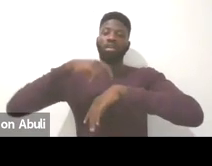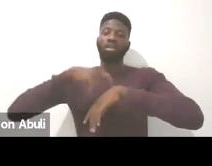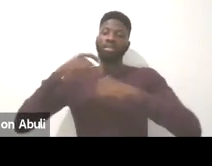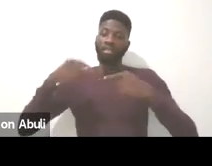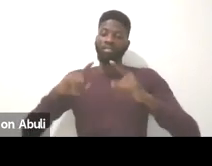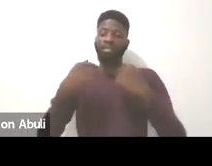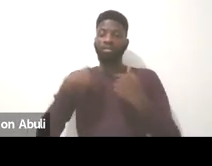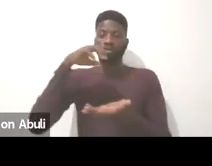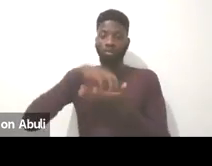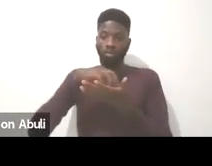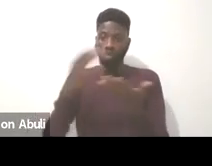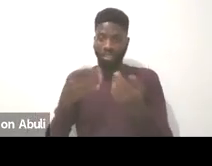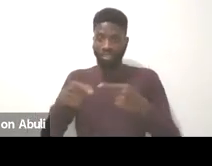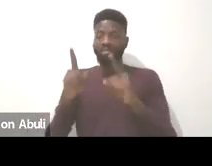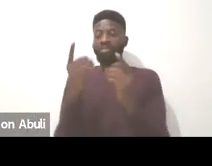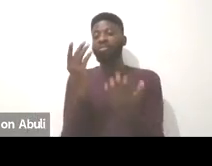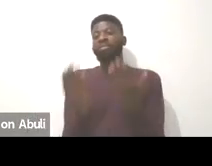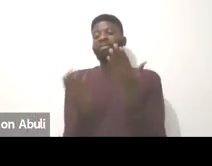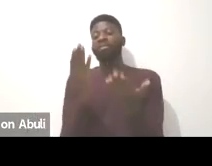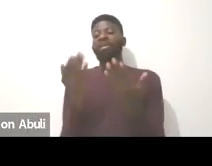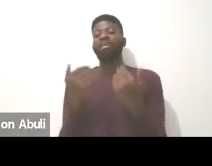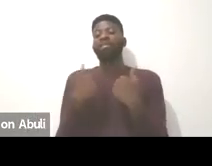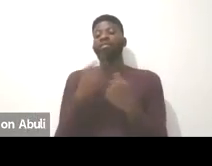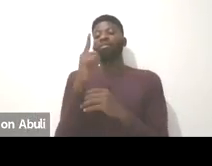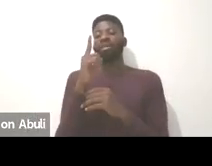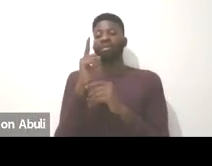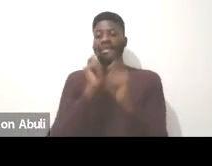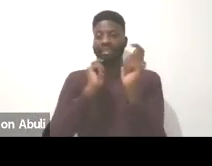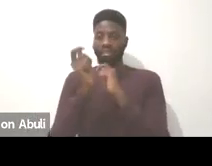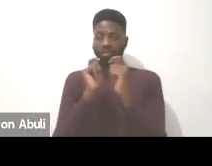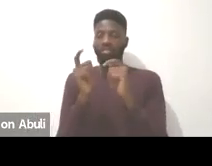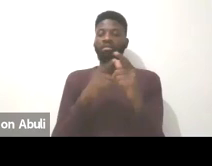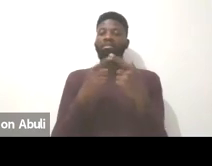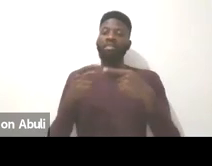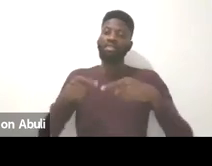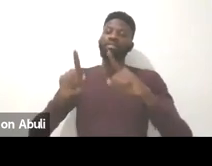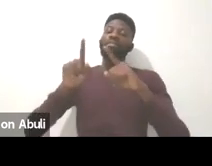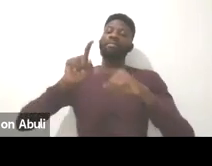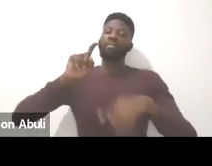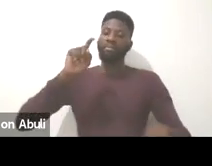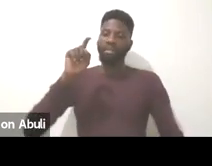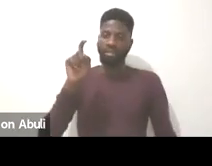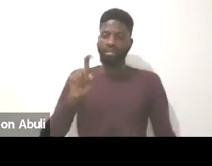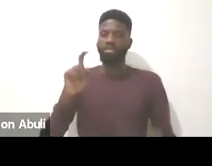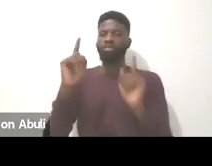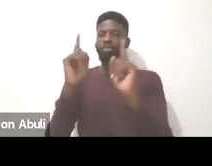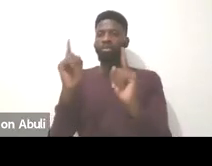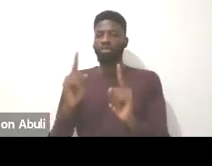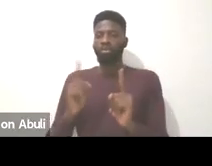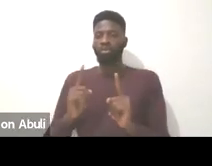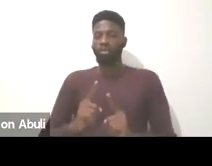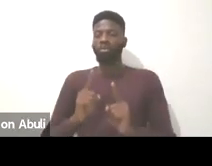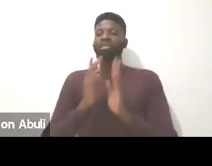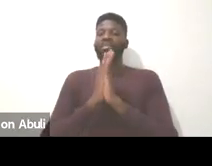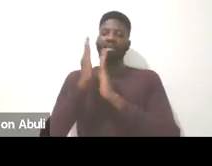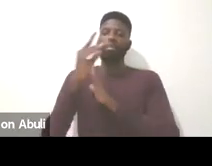situation unajipata unafanya the phone interview, you need to be very brief and factual,